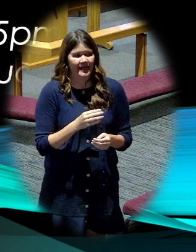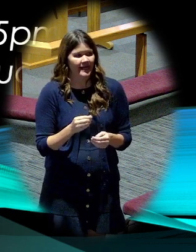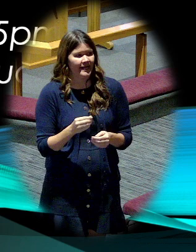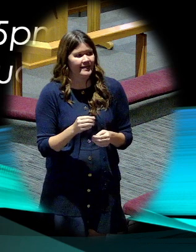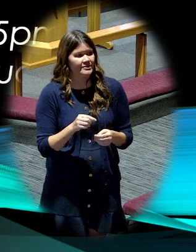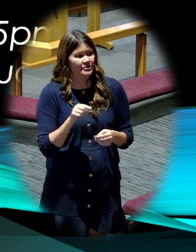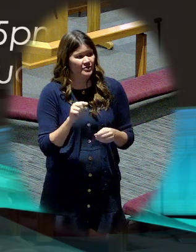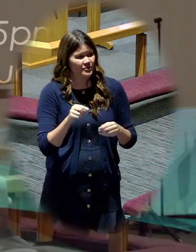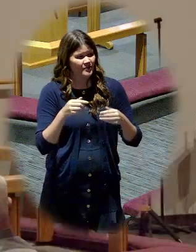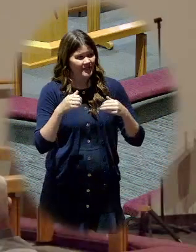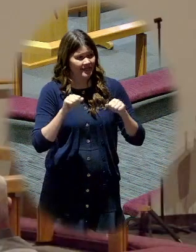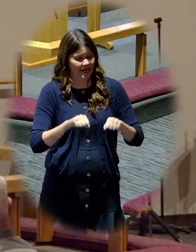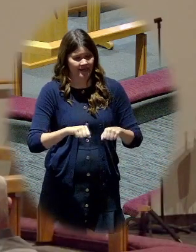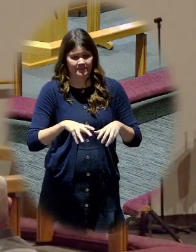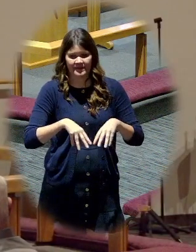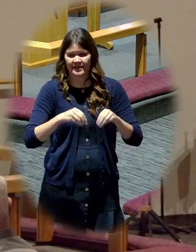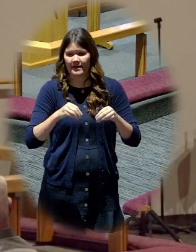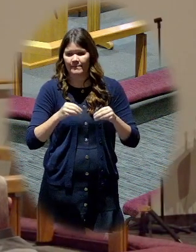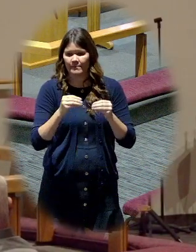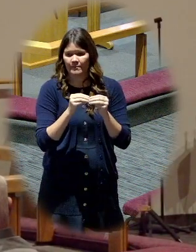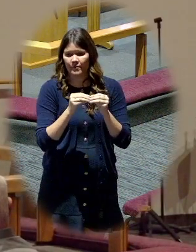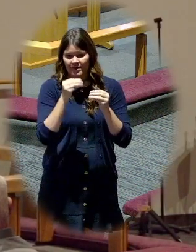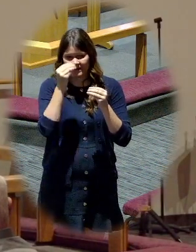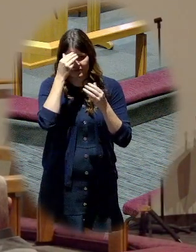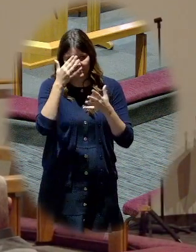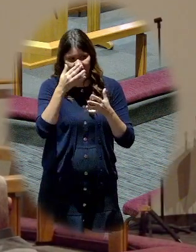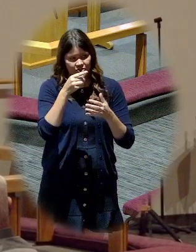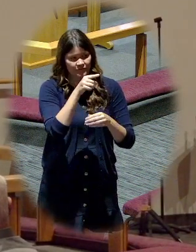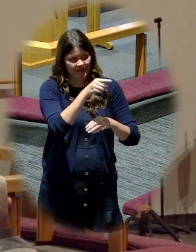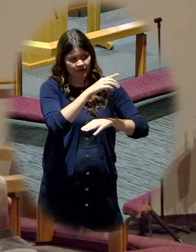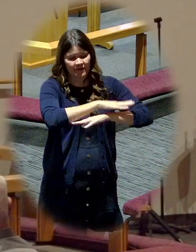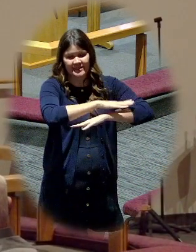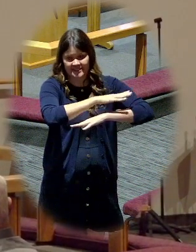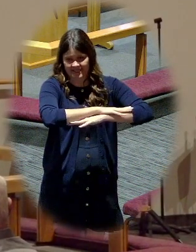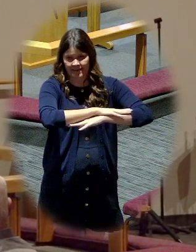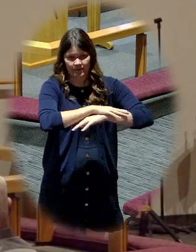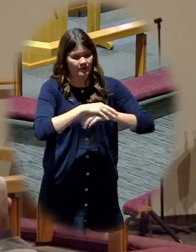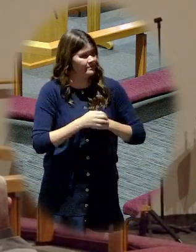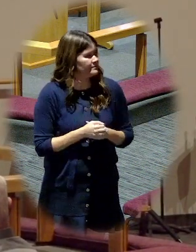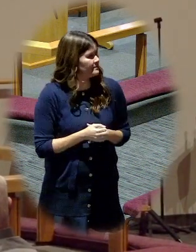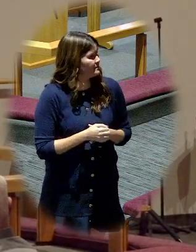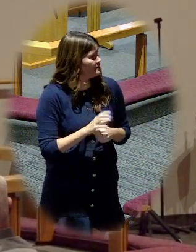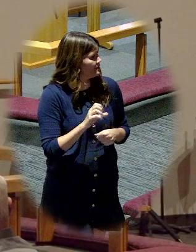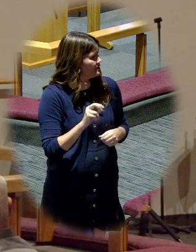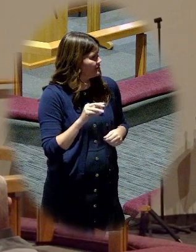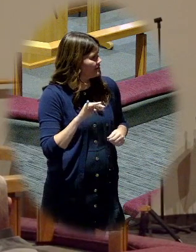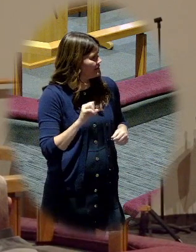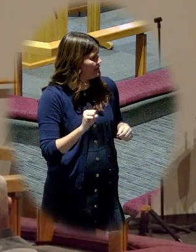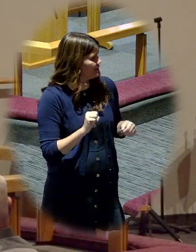in the narthex if you want to pick that up. You're pointing to something, Connie.